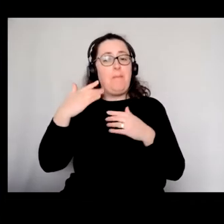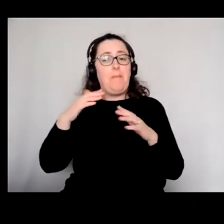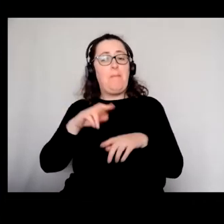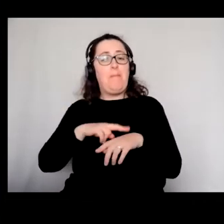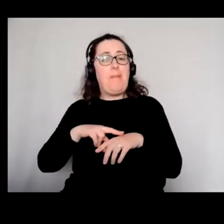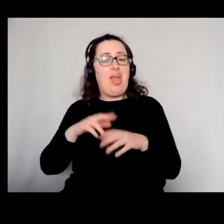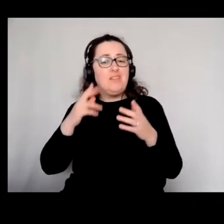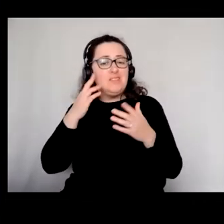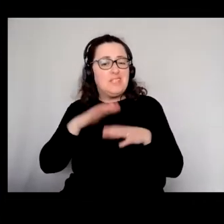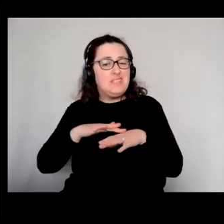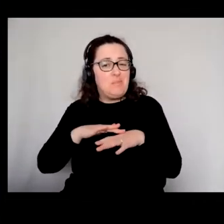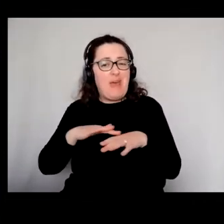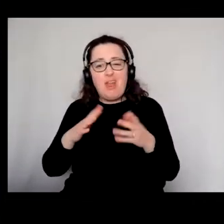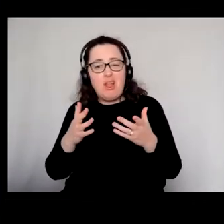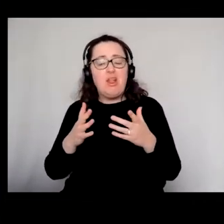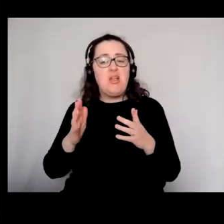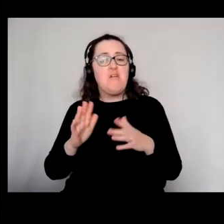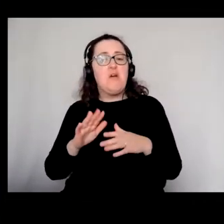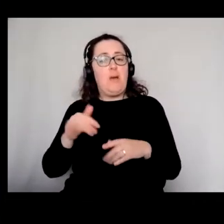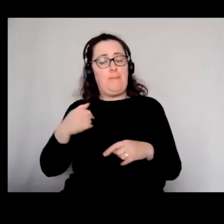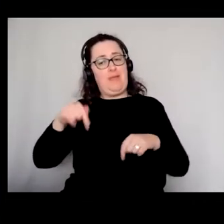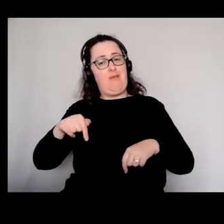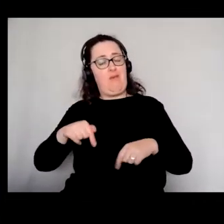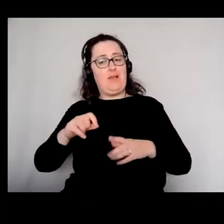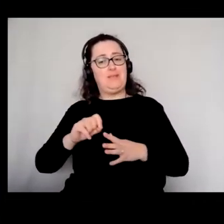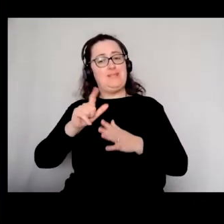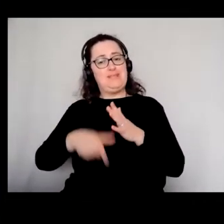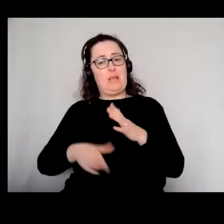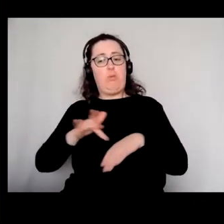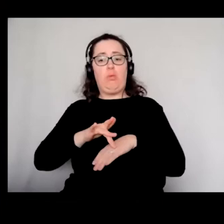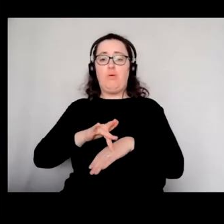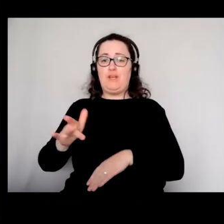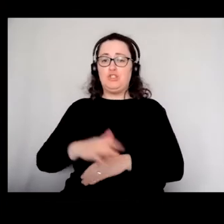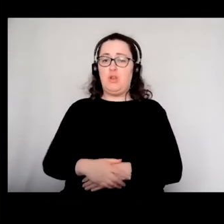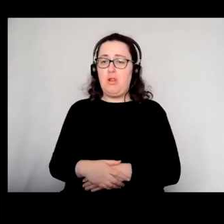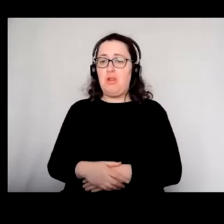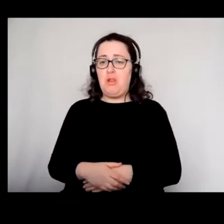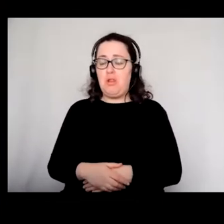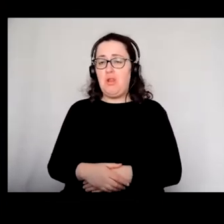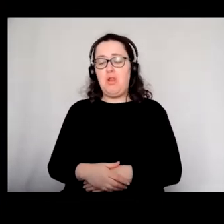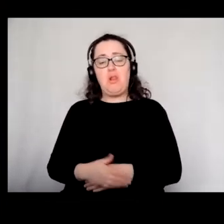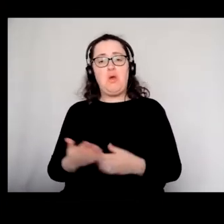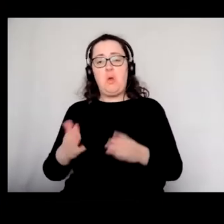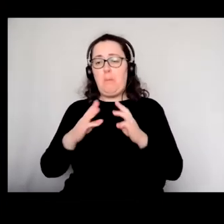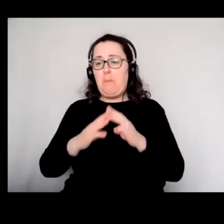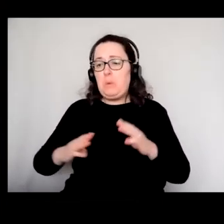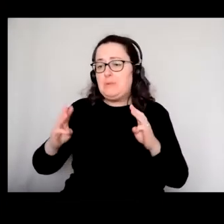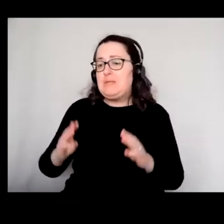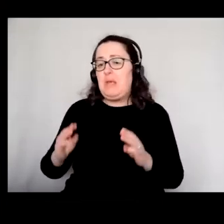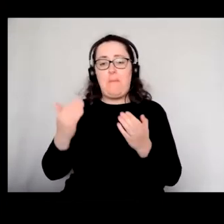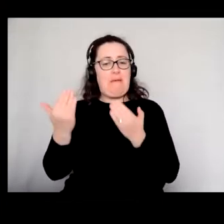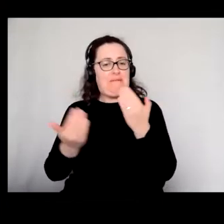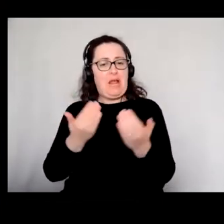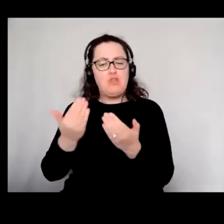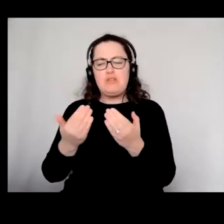I'm here in my capacity really as a disabled person, disabled professional really, that's worked in the museum and gallery sector for the